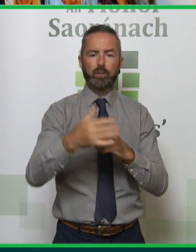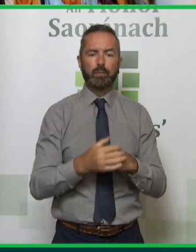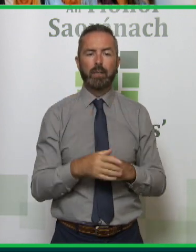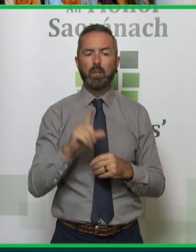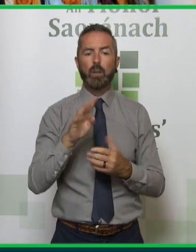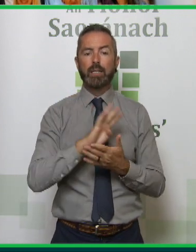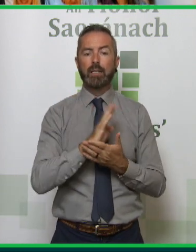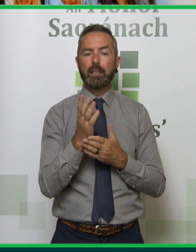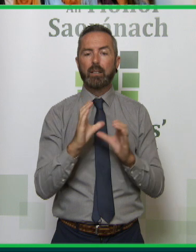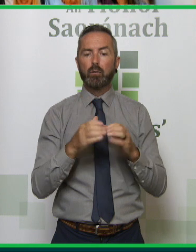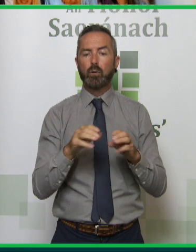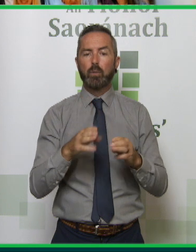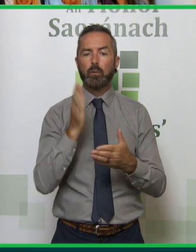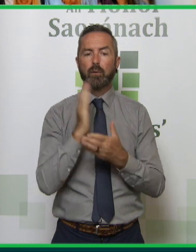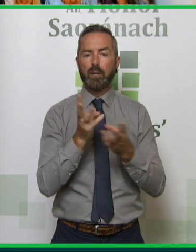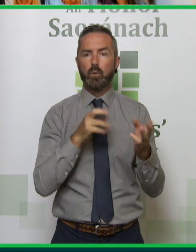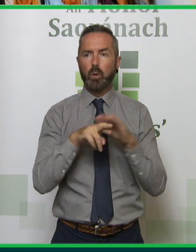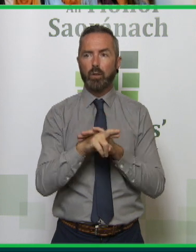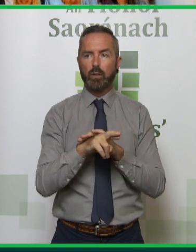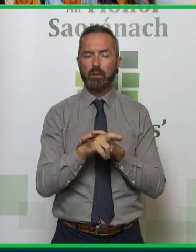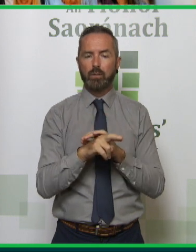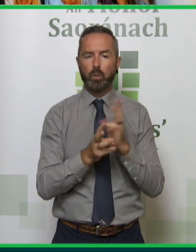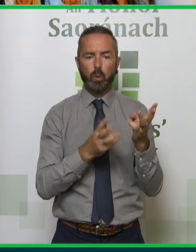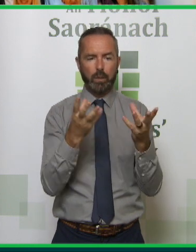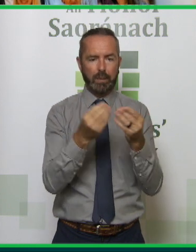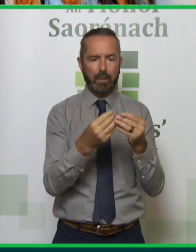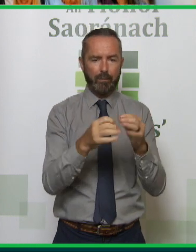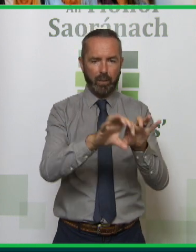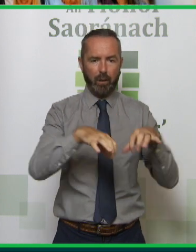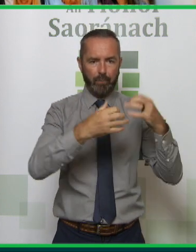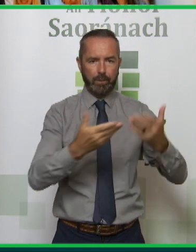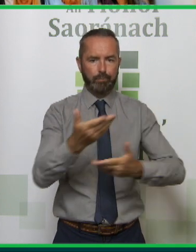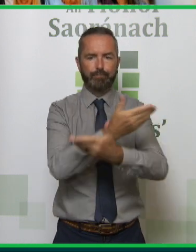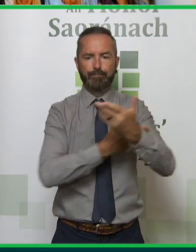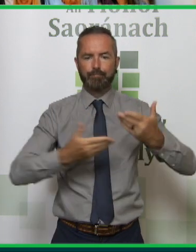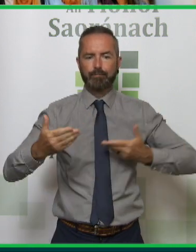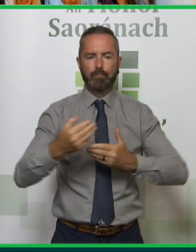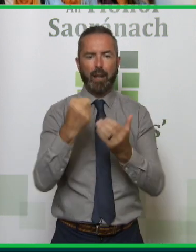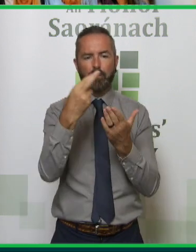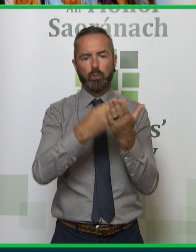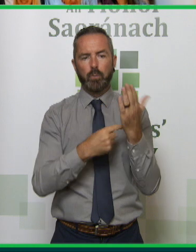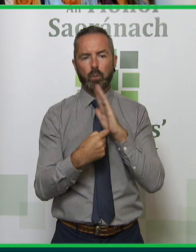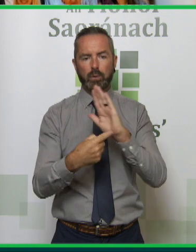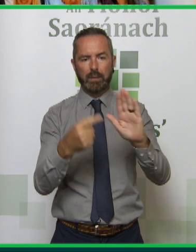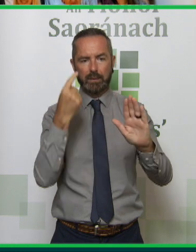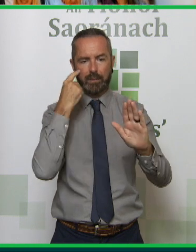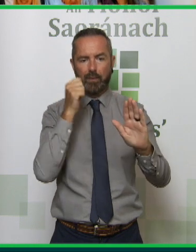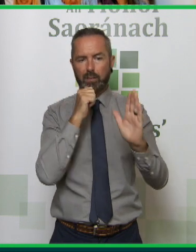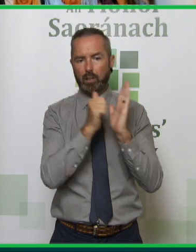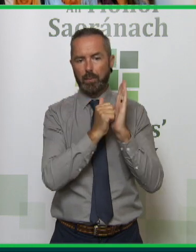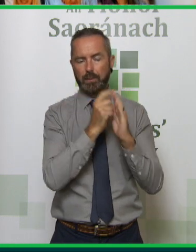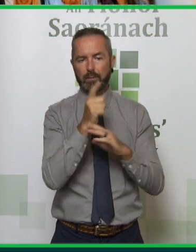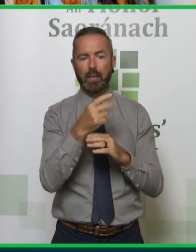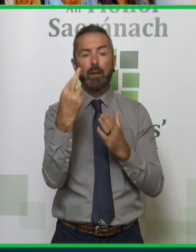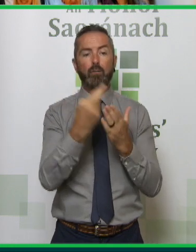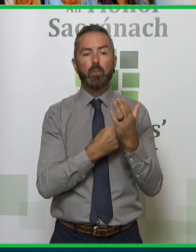prevention workers from drug and alcohol task forces came together and had a conference. They produced this report, which is the first image you see on your screen. This